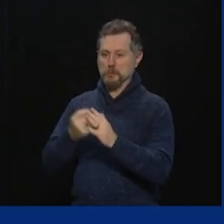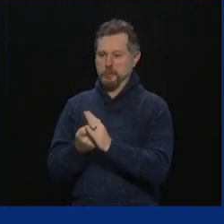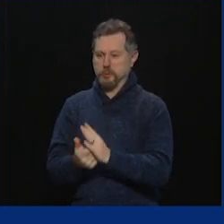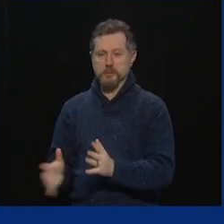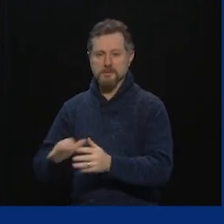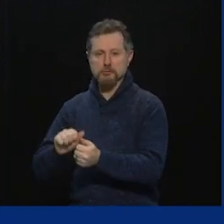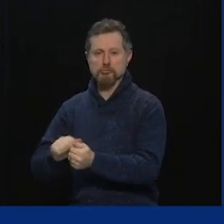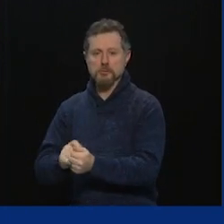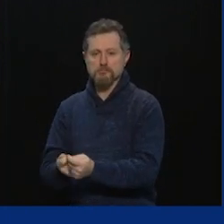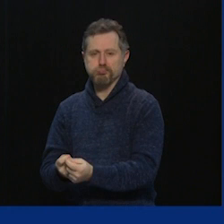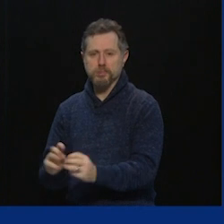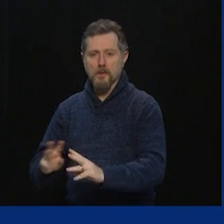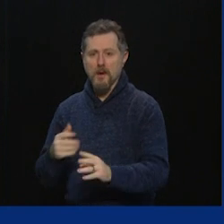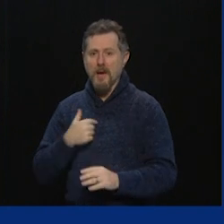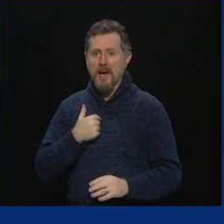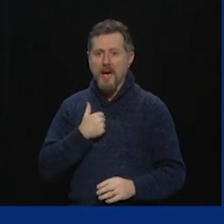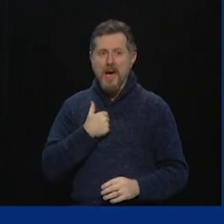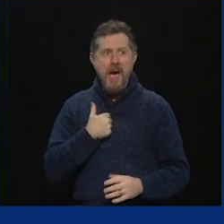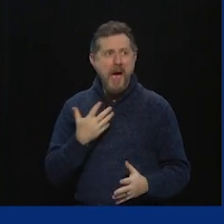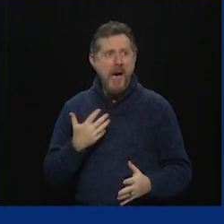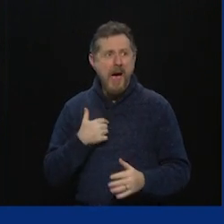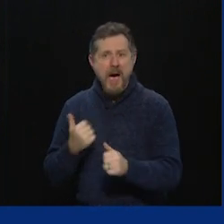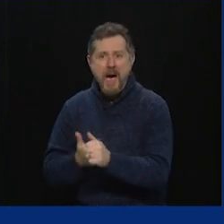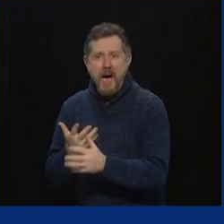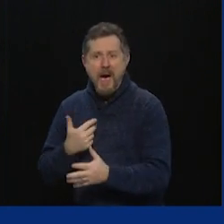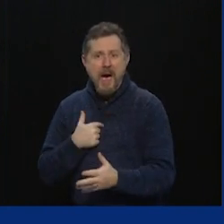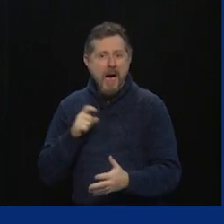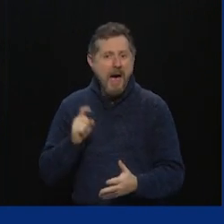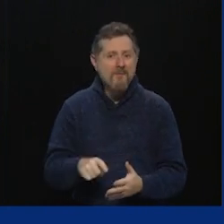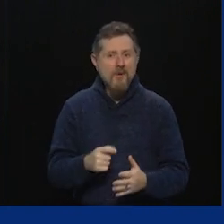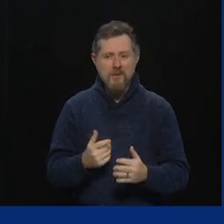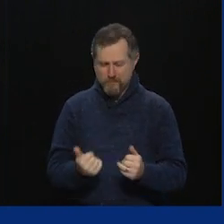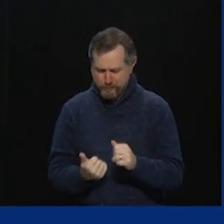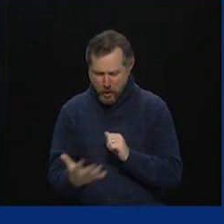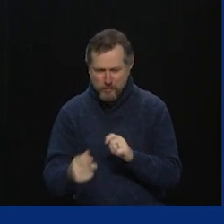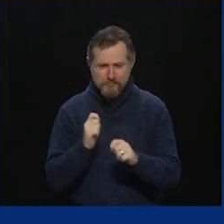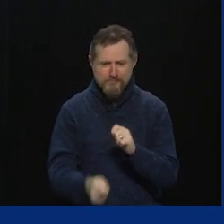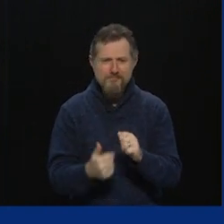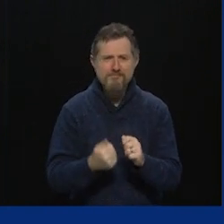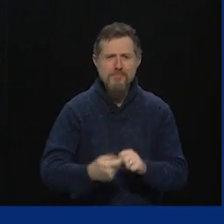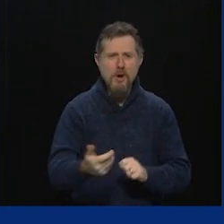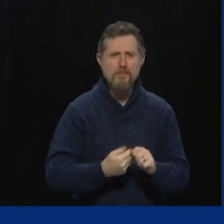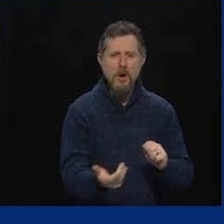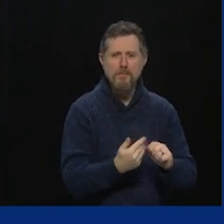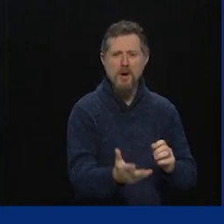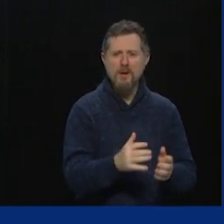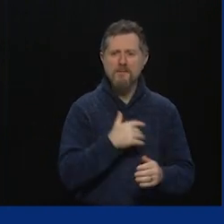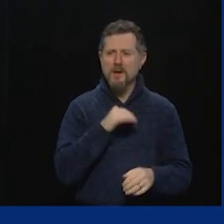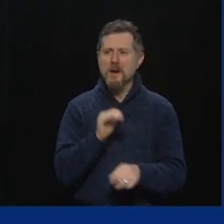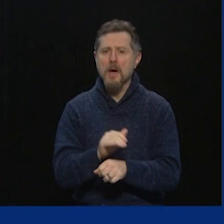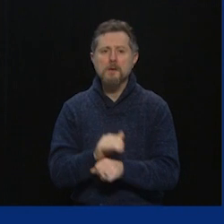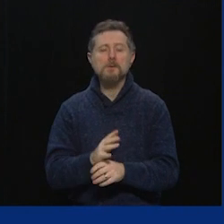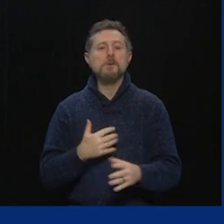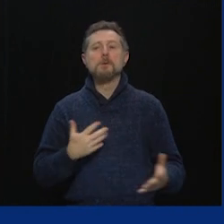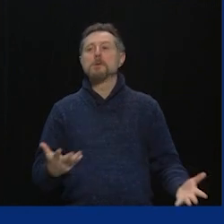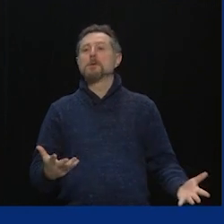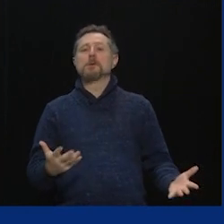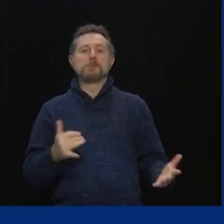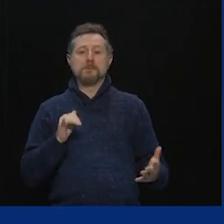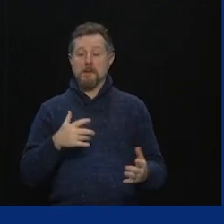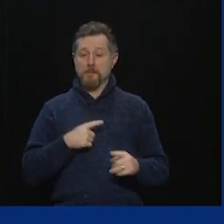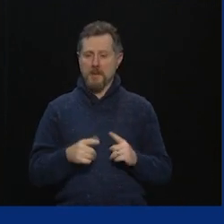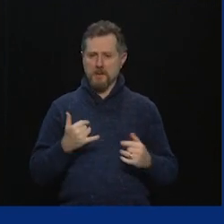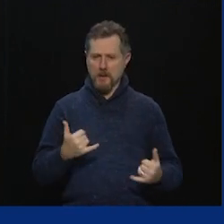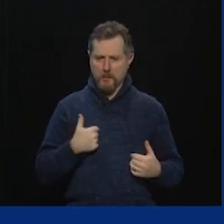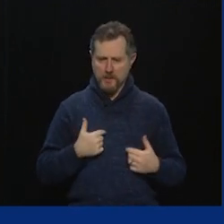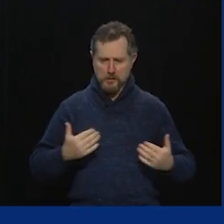all my life, and I had to burn them and destroy them at that night. But when I'm here and I think about the